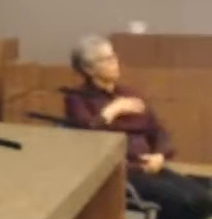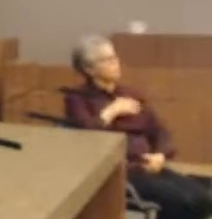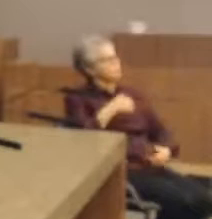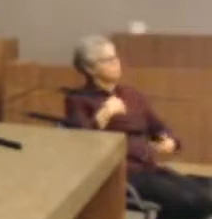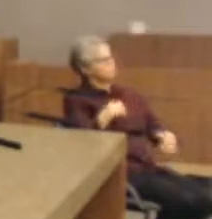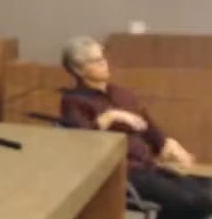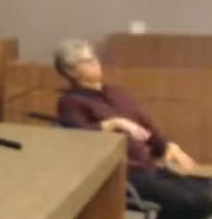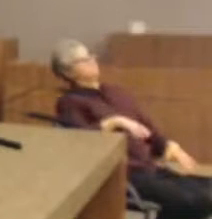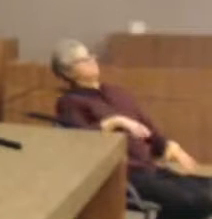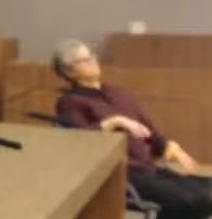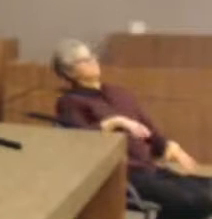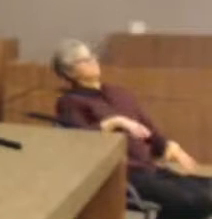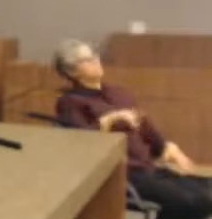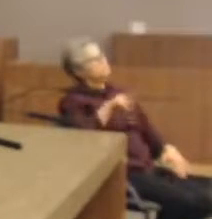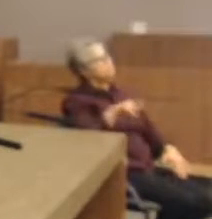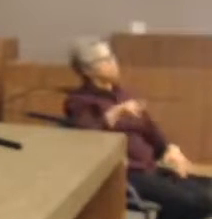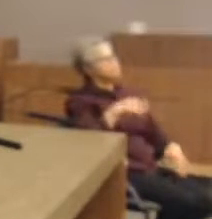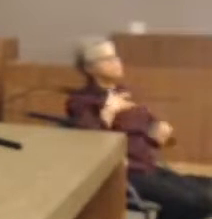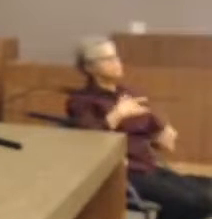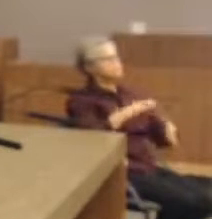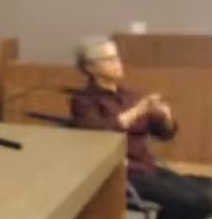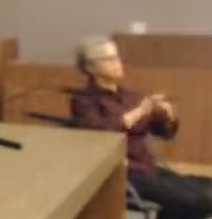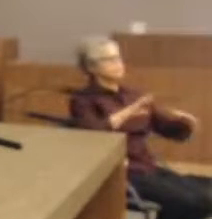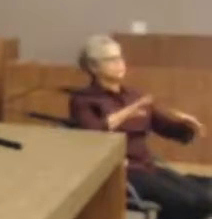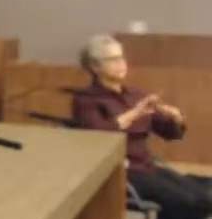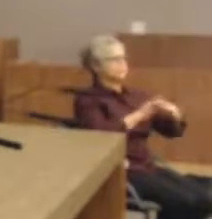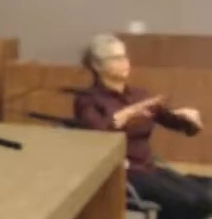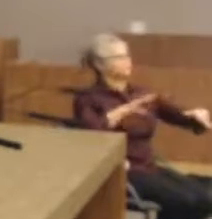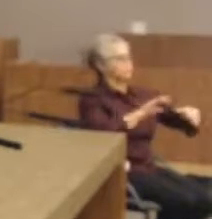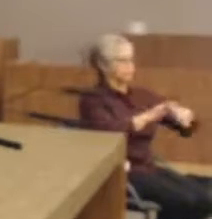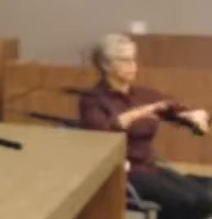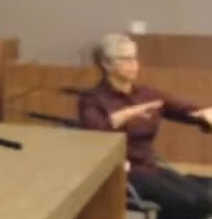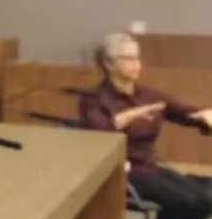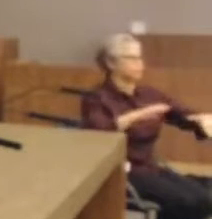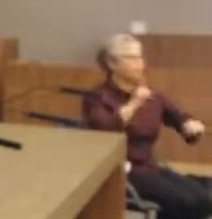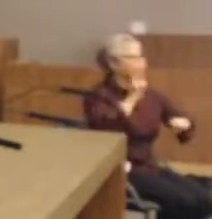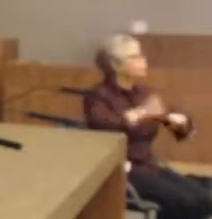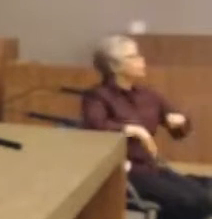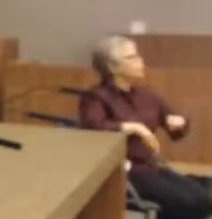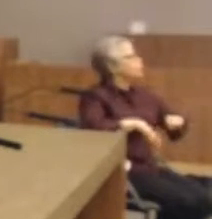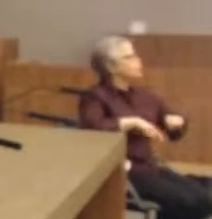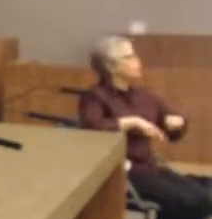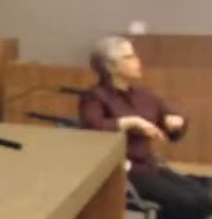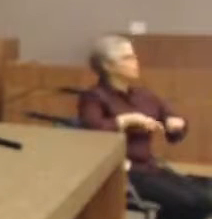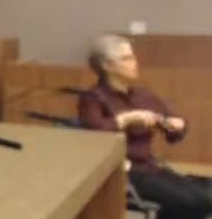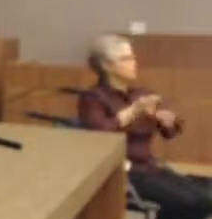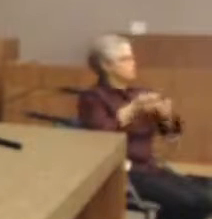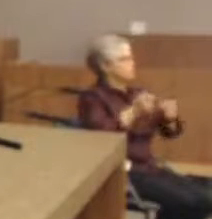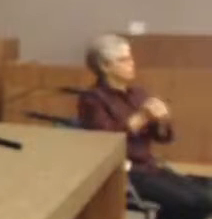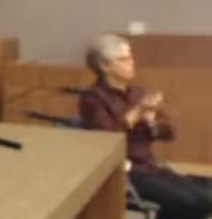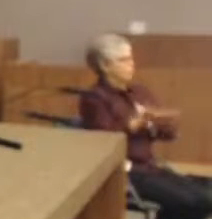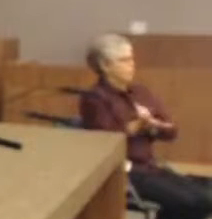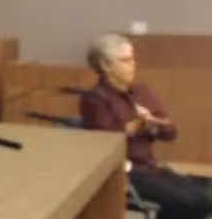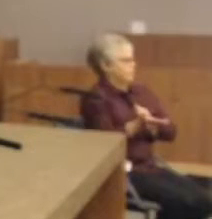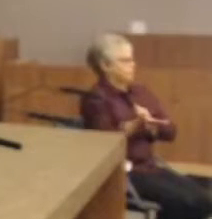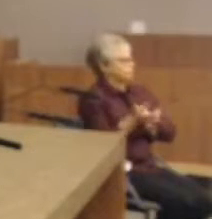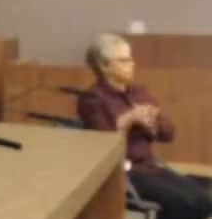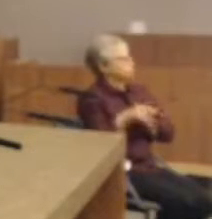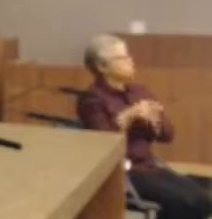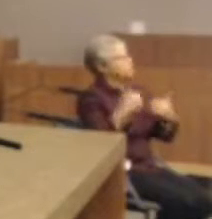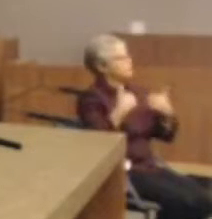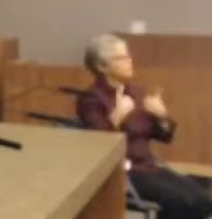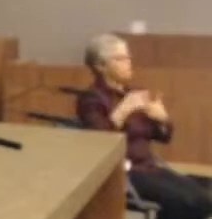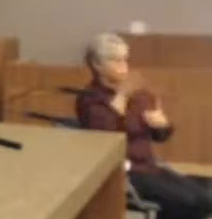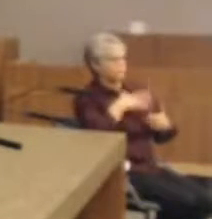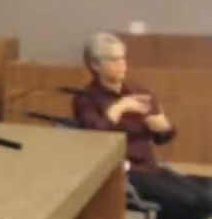to dissociate moving forward on lots of different things. She just didn't deal with things because she didn't have a lot of coping mechanisms to deal with